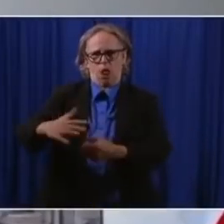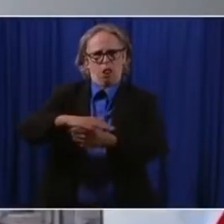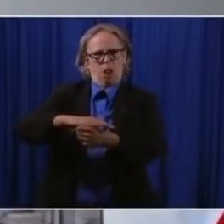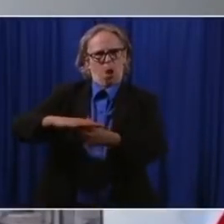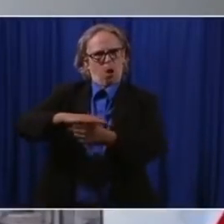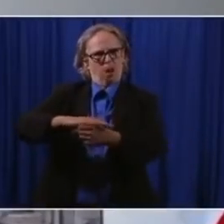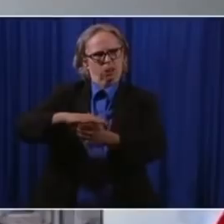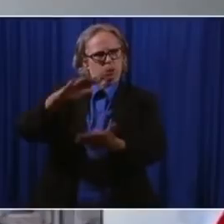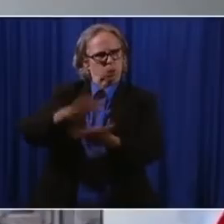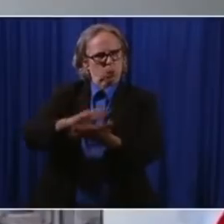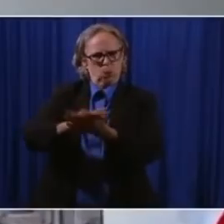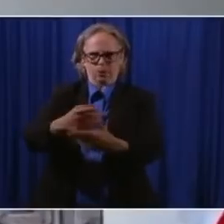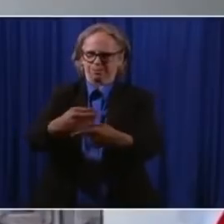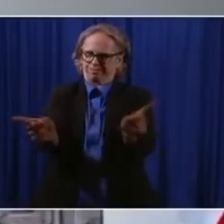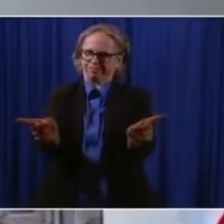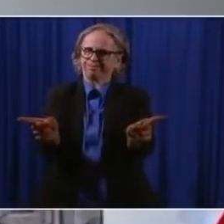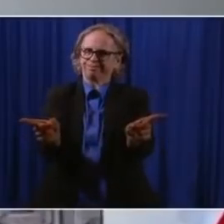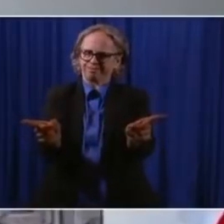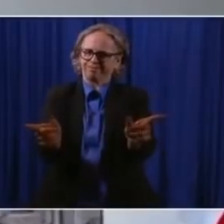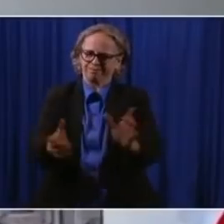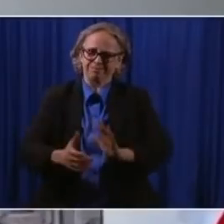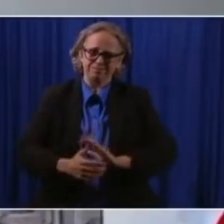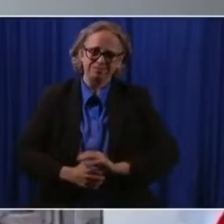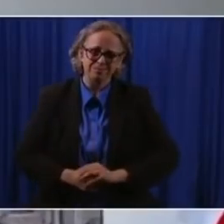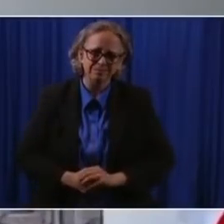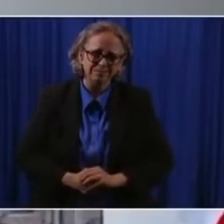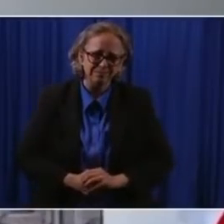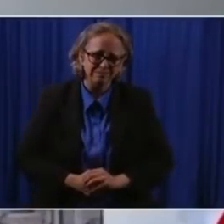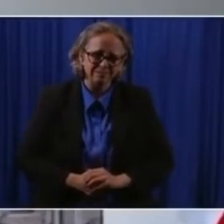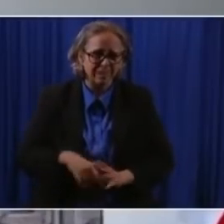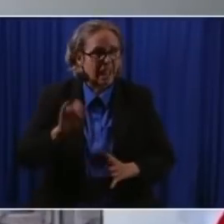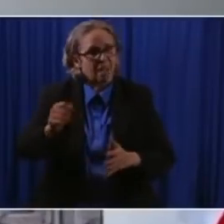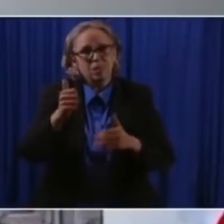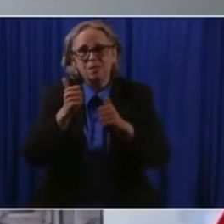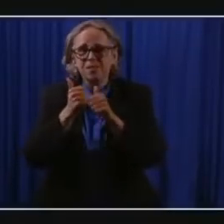consistent with one another on how we're taking this approach.